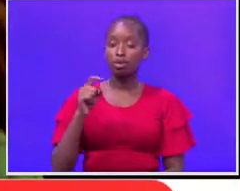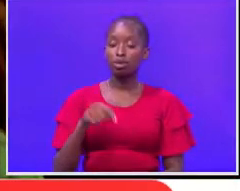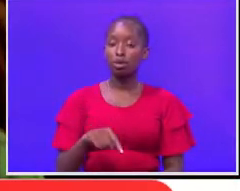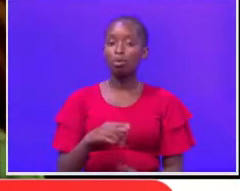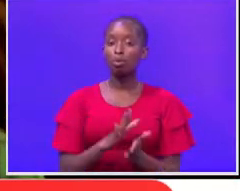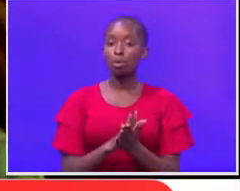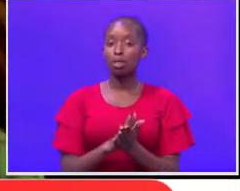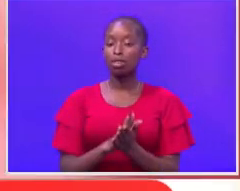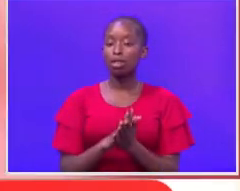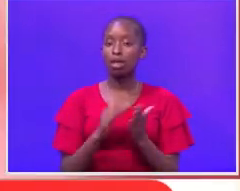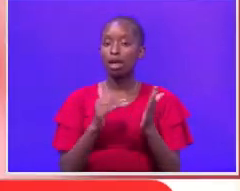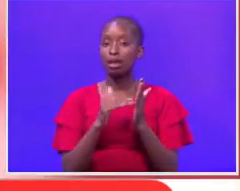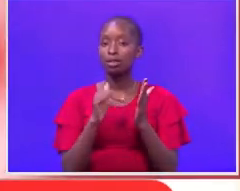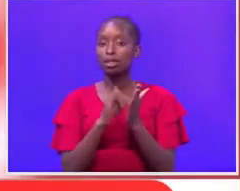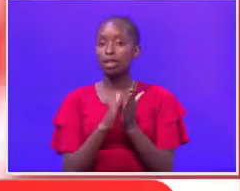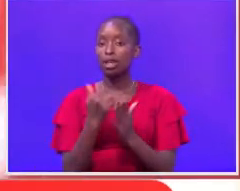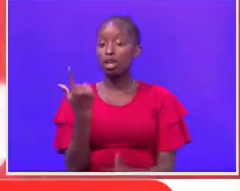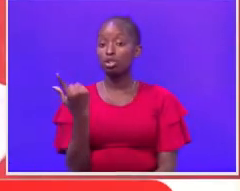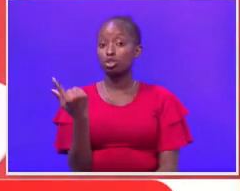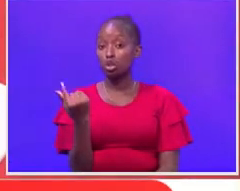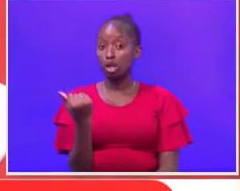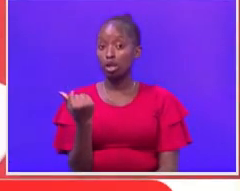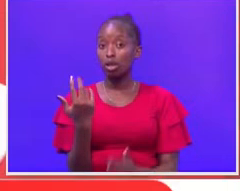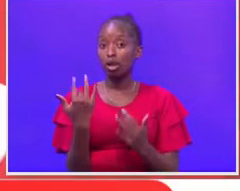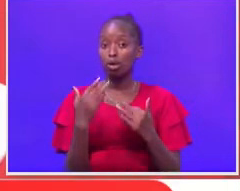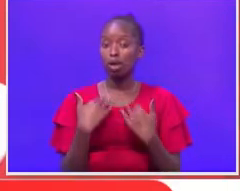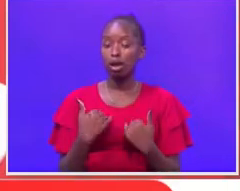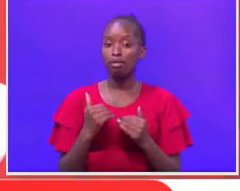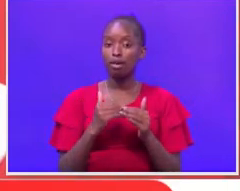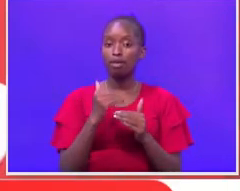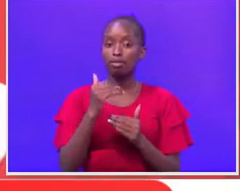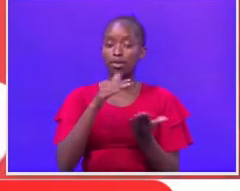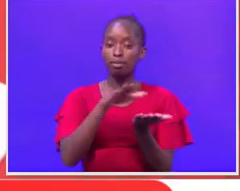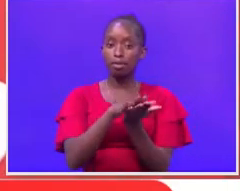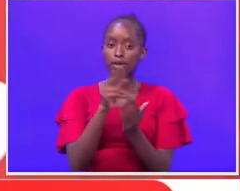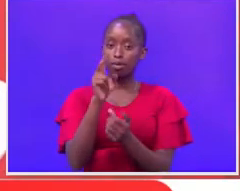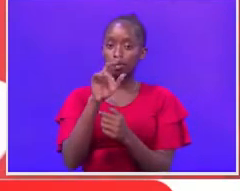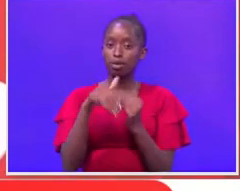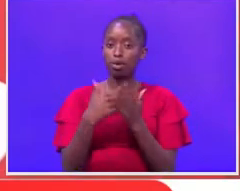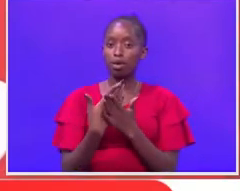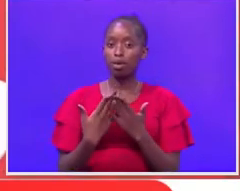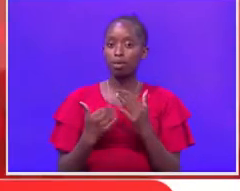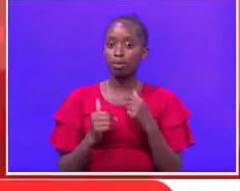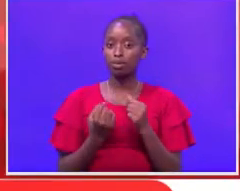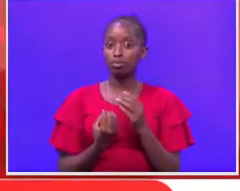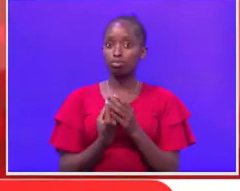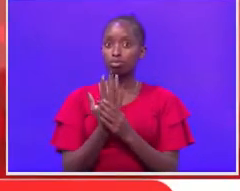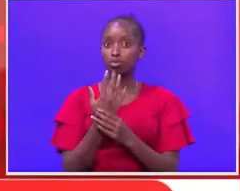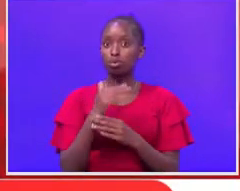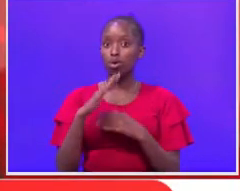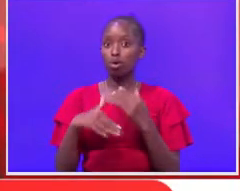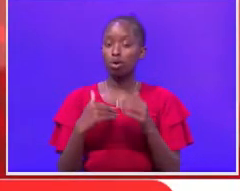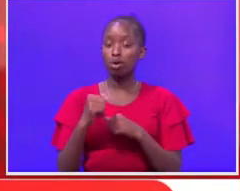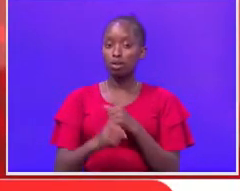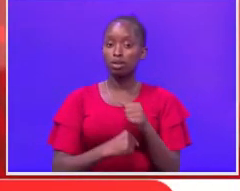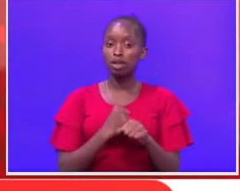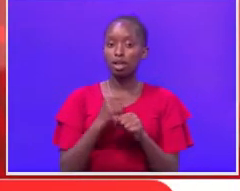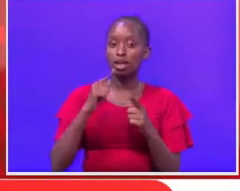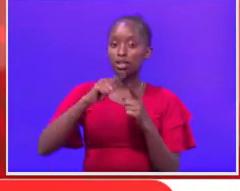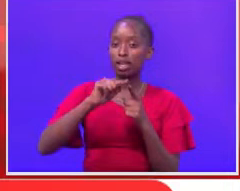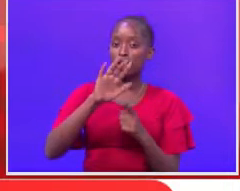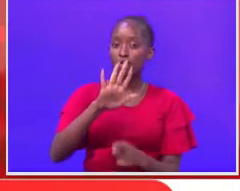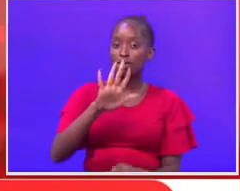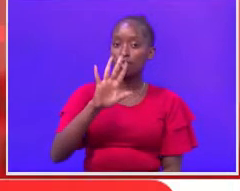shilling. Despite this, the bank has seen a 19% growth in revenue year on year to 54.6